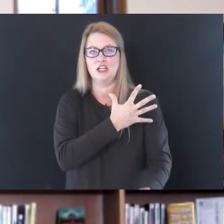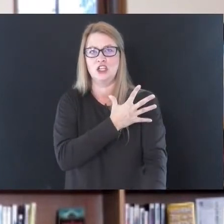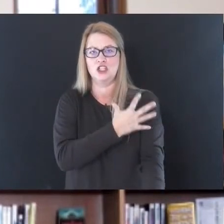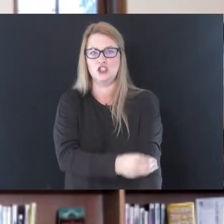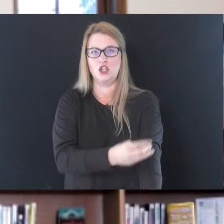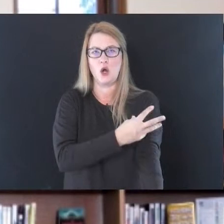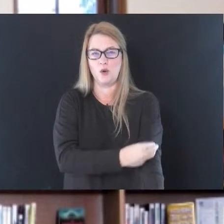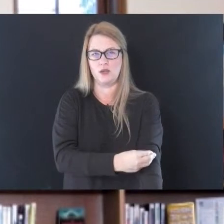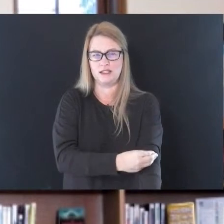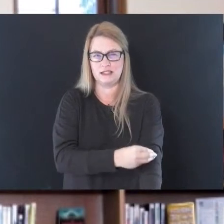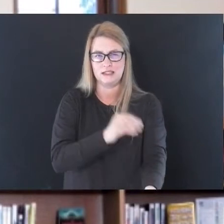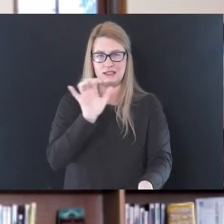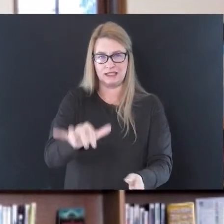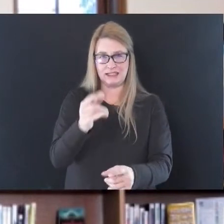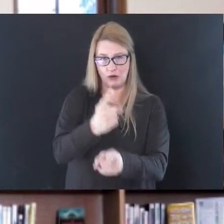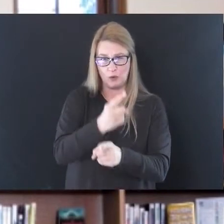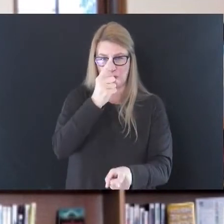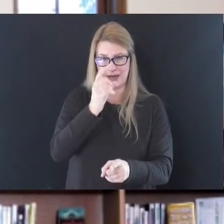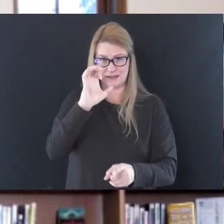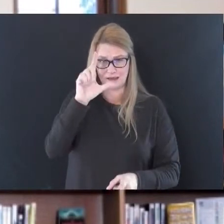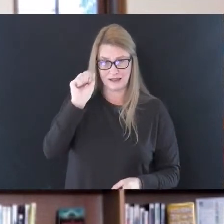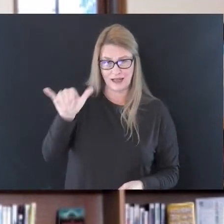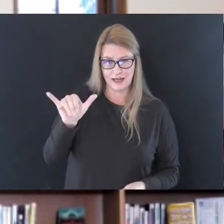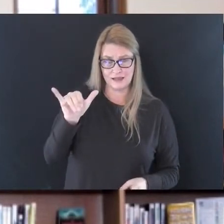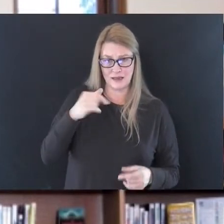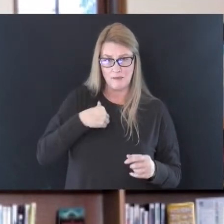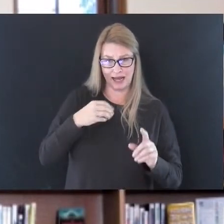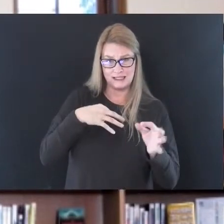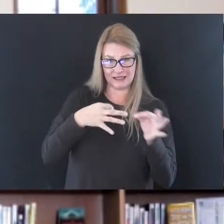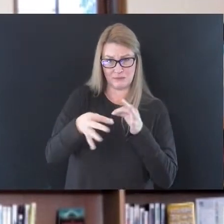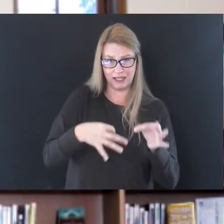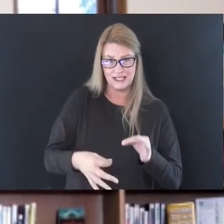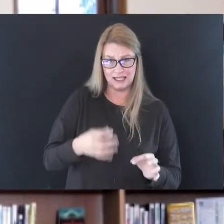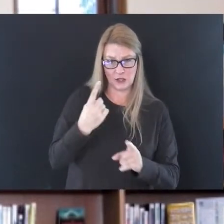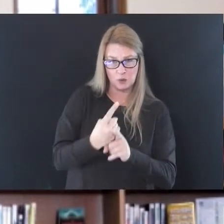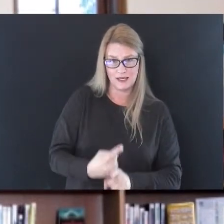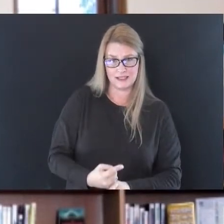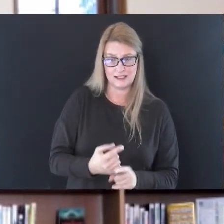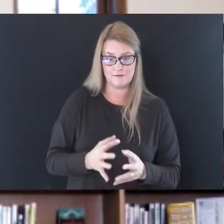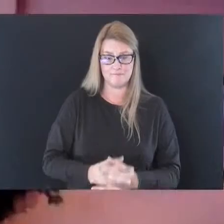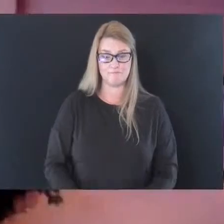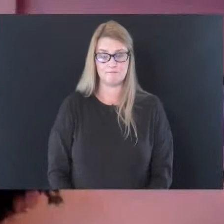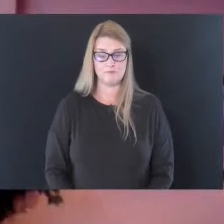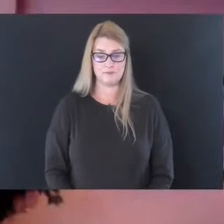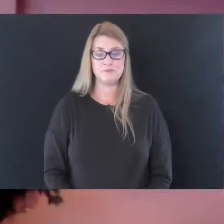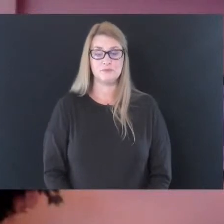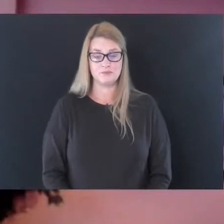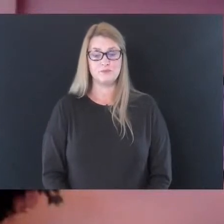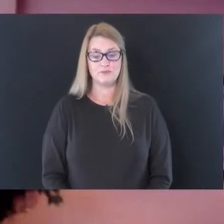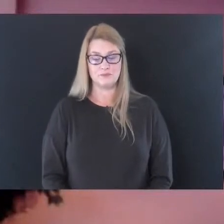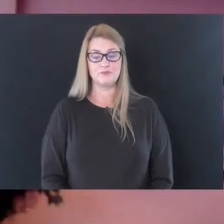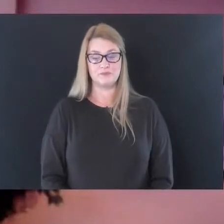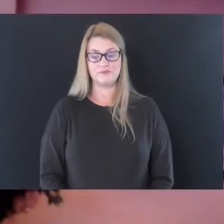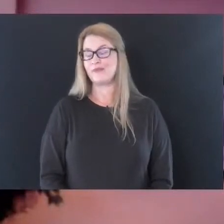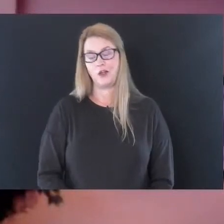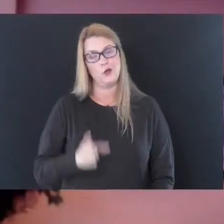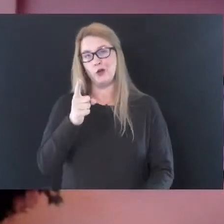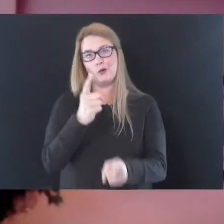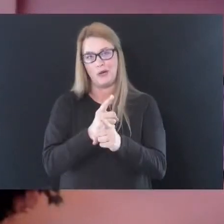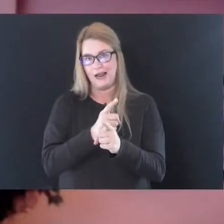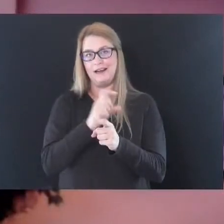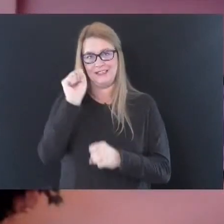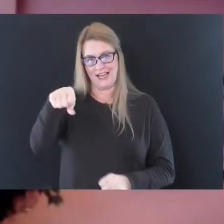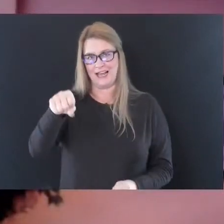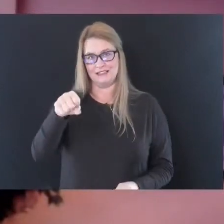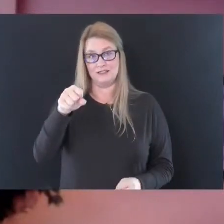donate. Is that correct, Clay? Am I explaining that correctly? Yeah, and I think that that's perfect. I mean, what